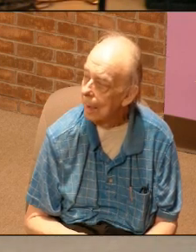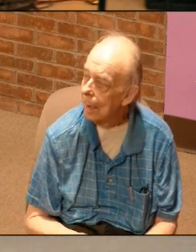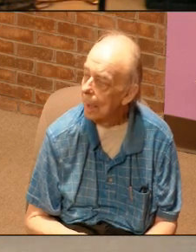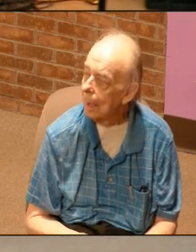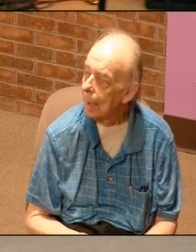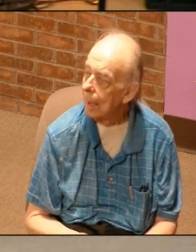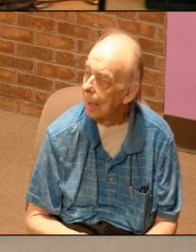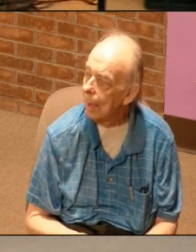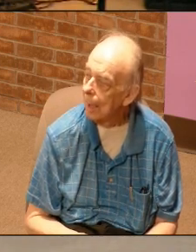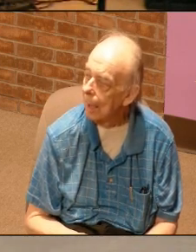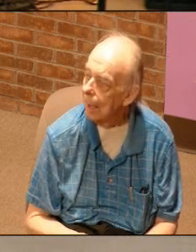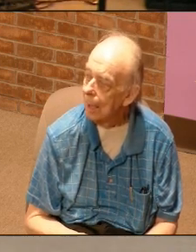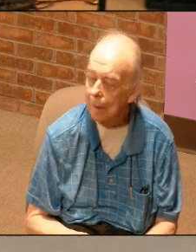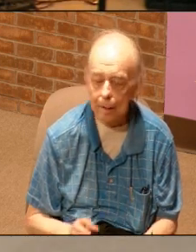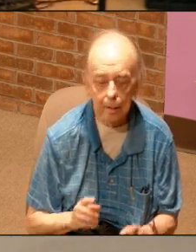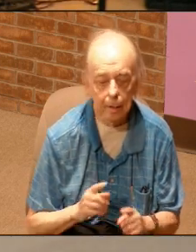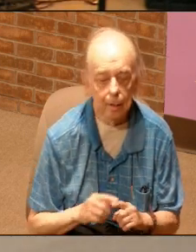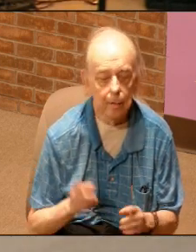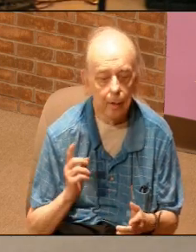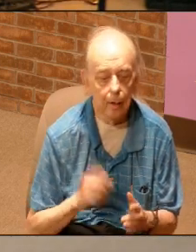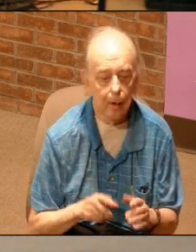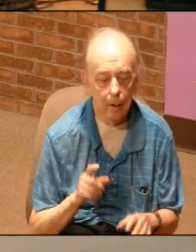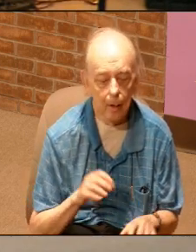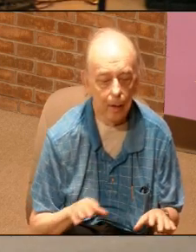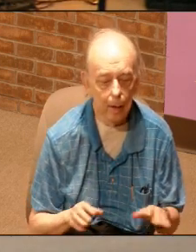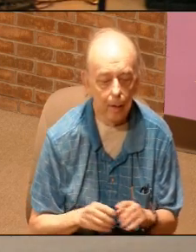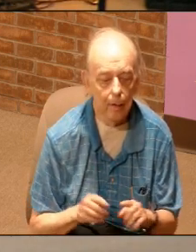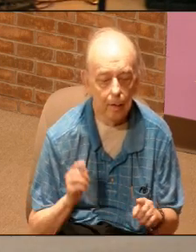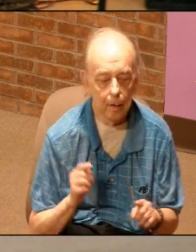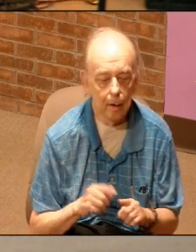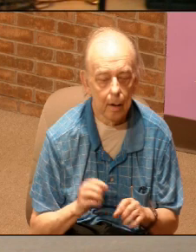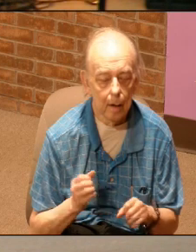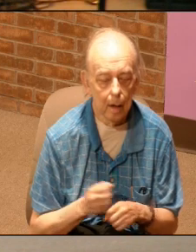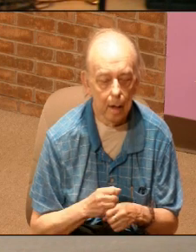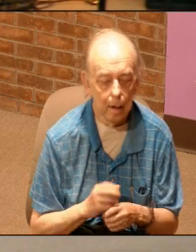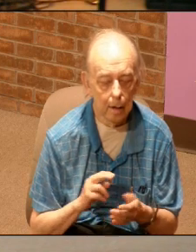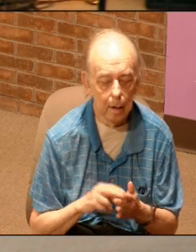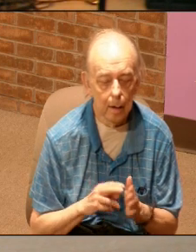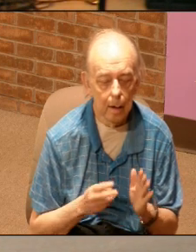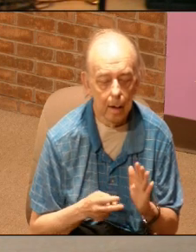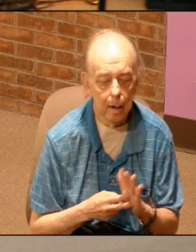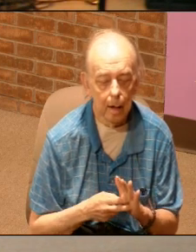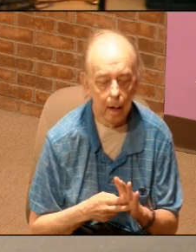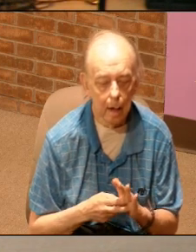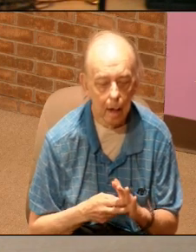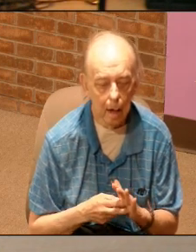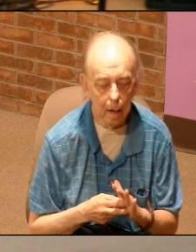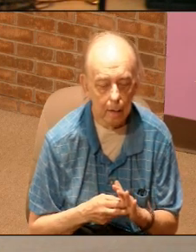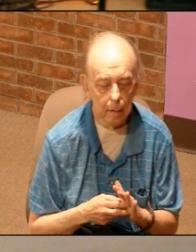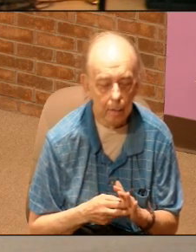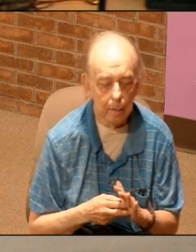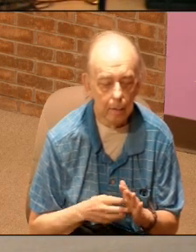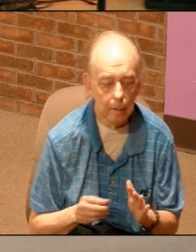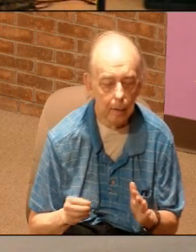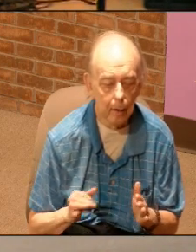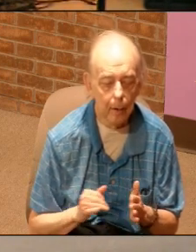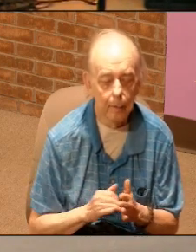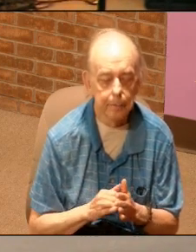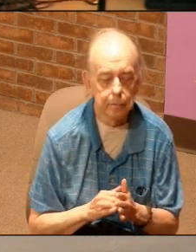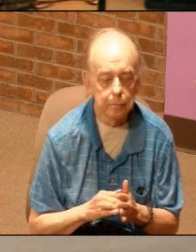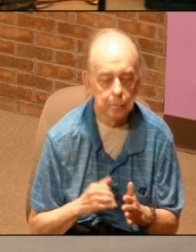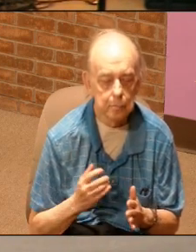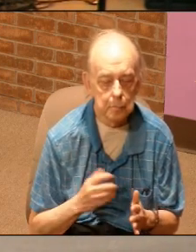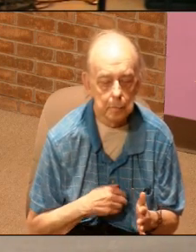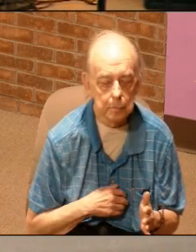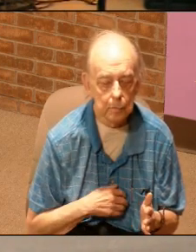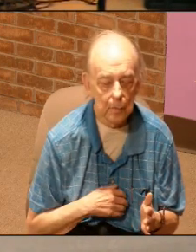But what we need to do with that goal is we need to make it meaningful so that we